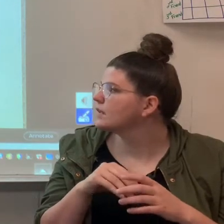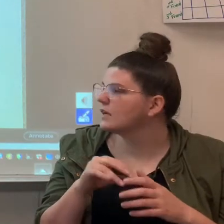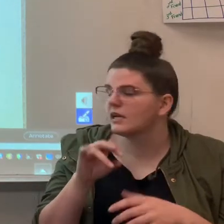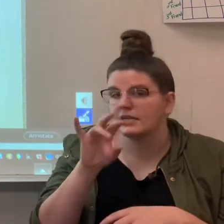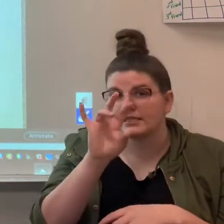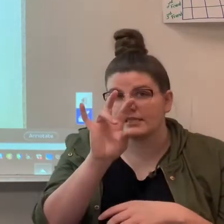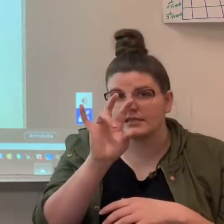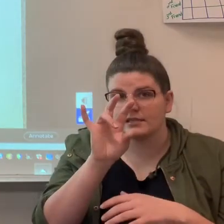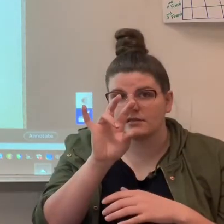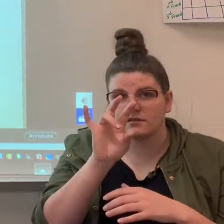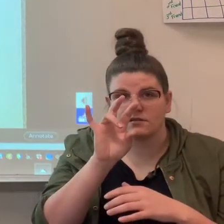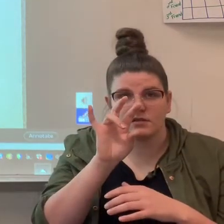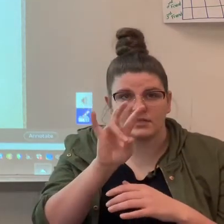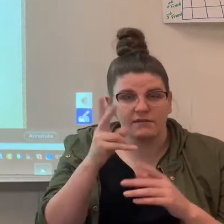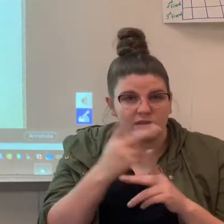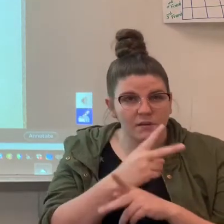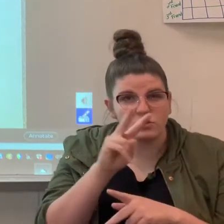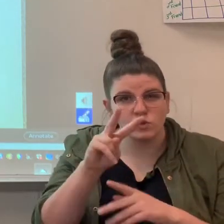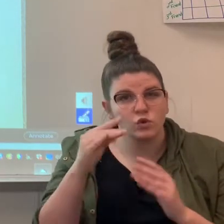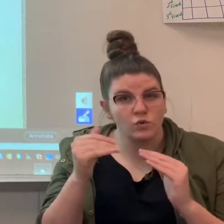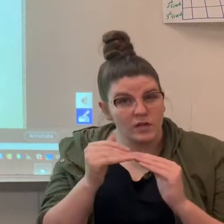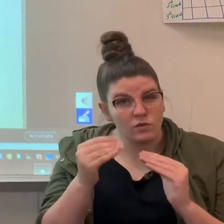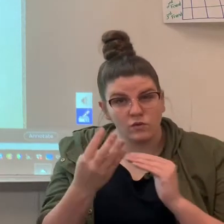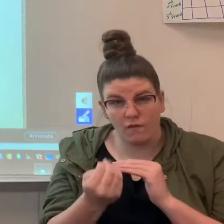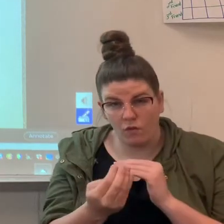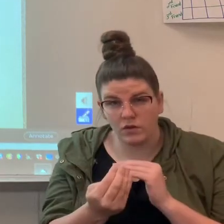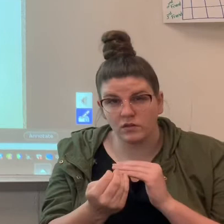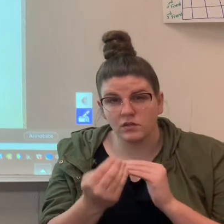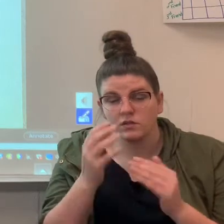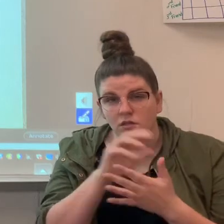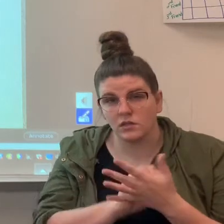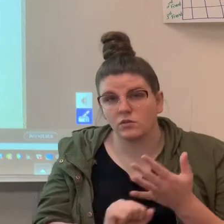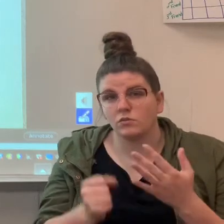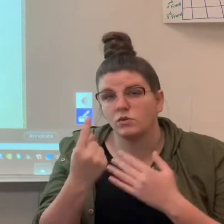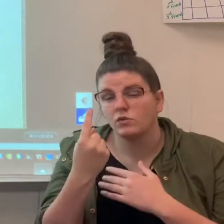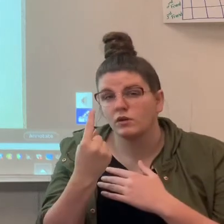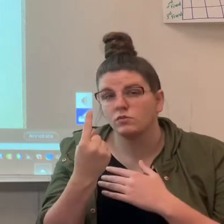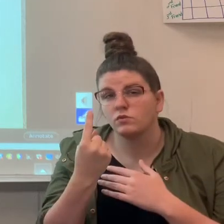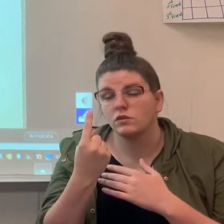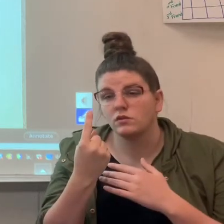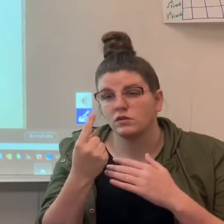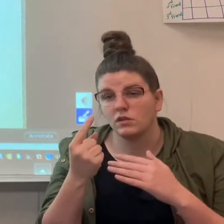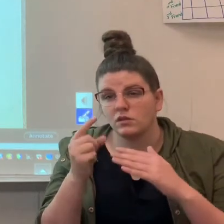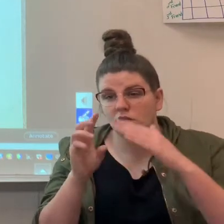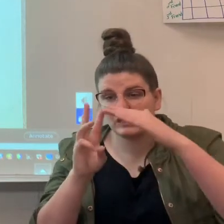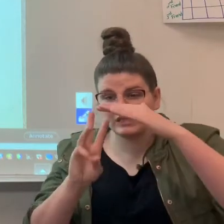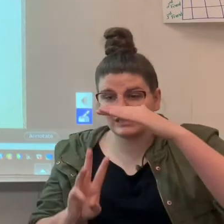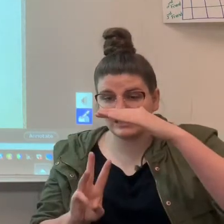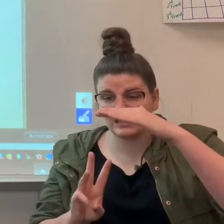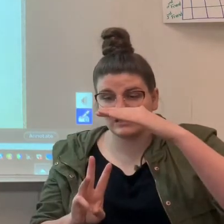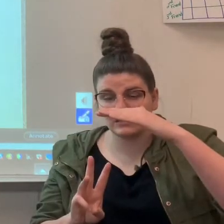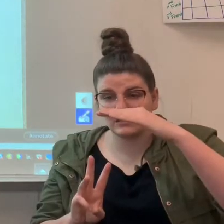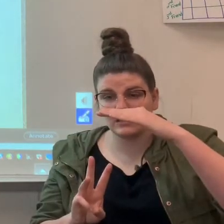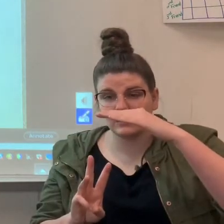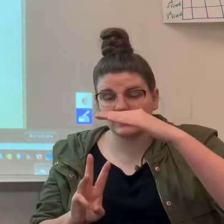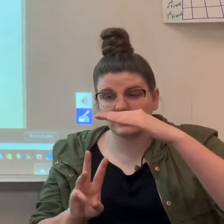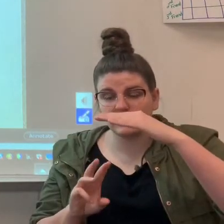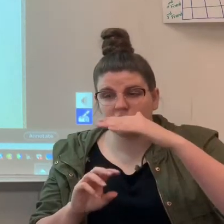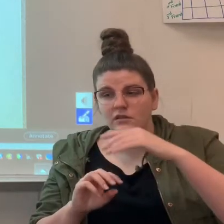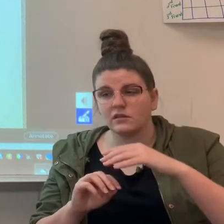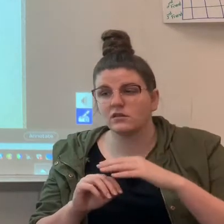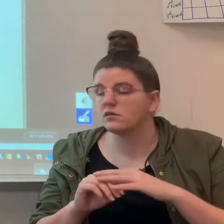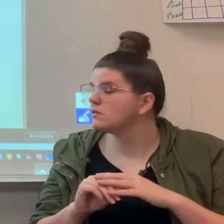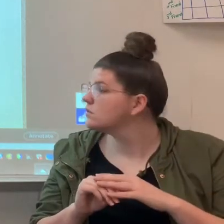15 2 times, which is 14. Subtract 1, bring down my 6. 7 into 16, another